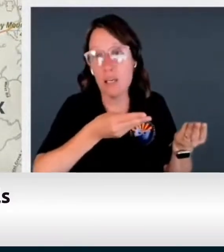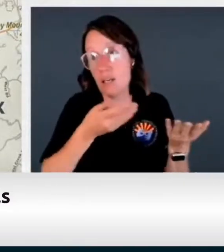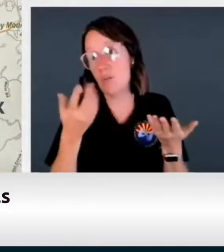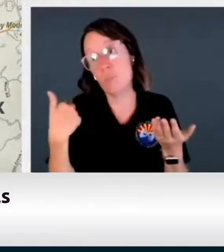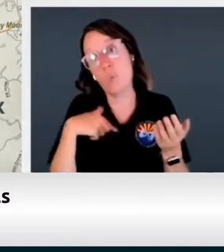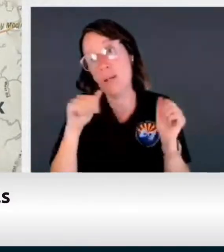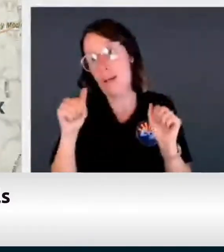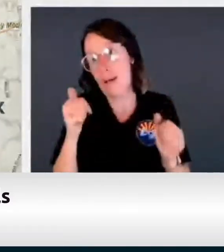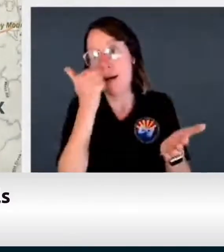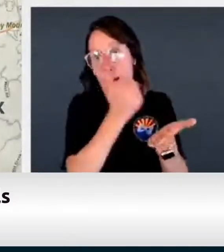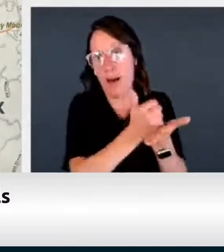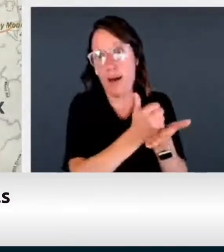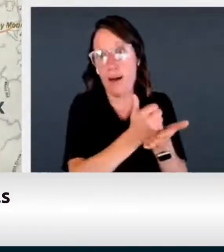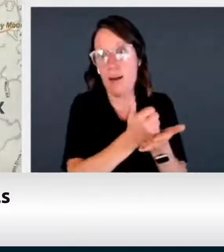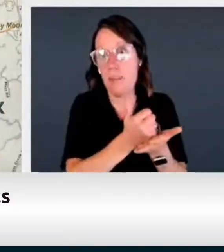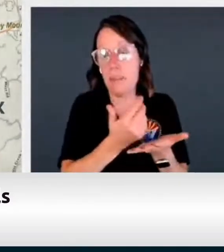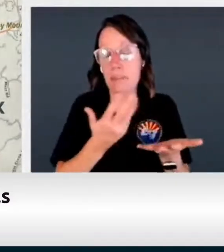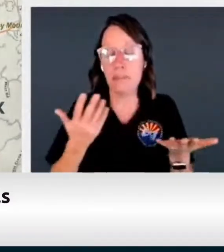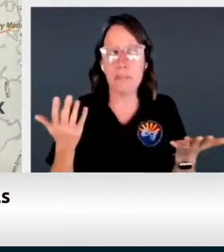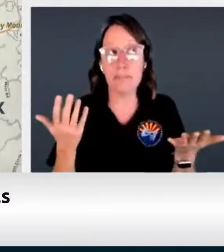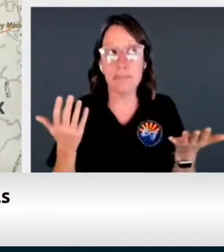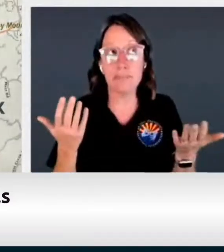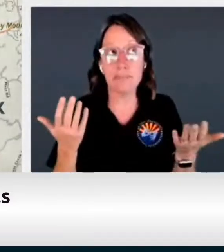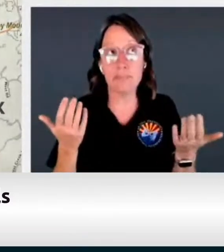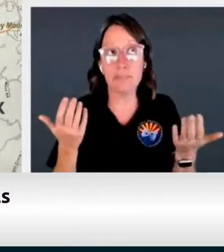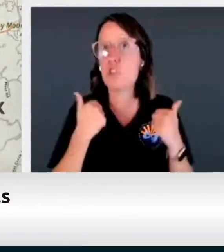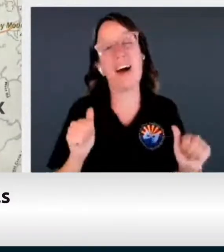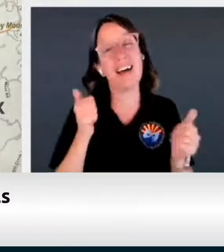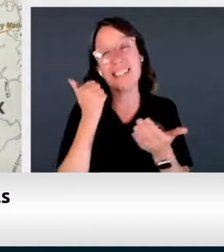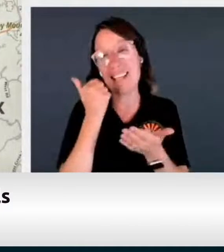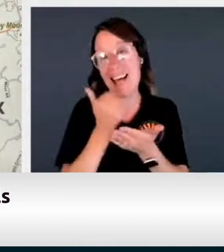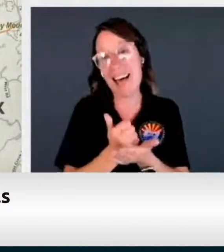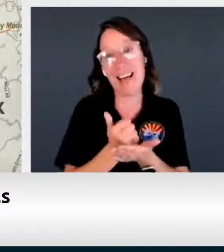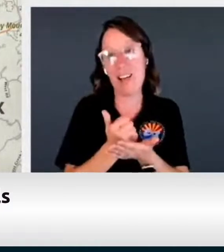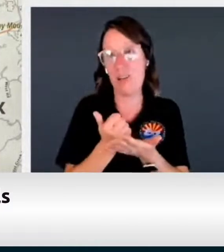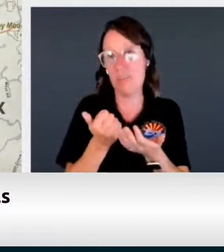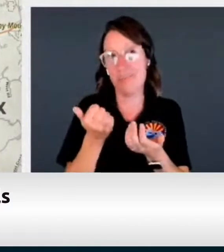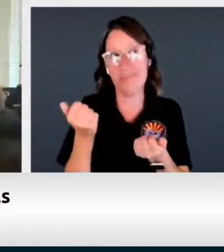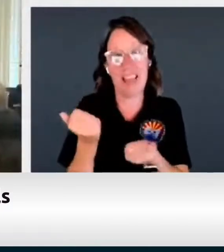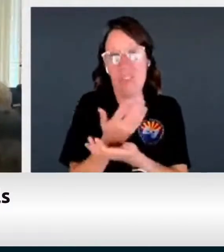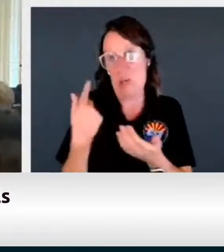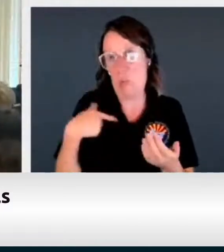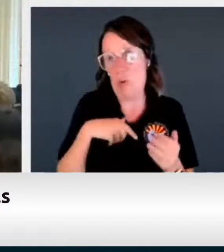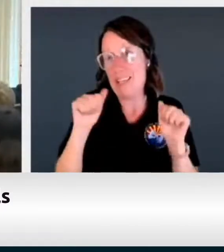So again, we're trying to do all we can to serve.